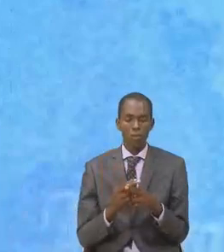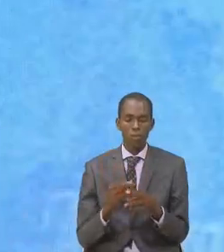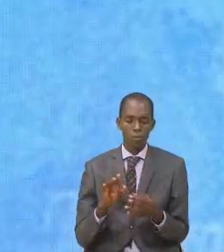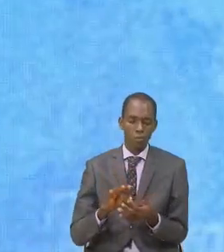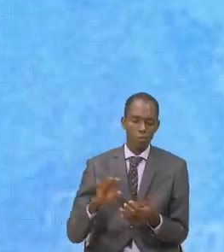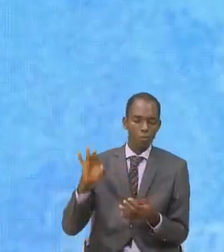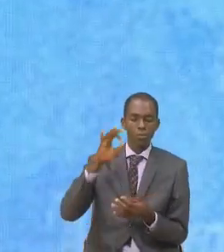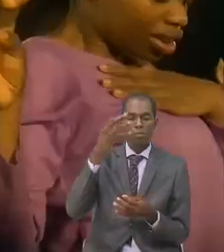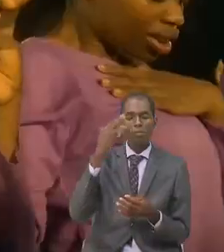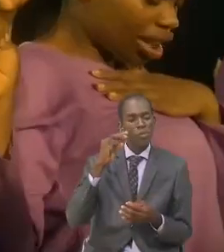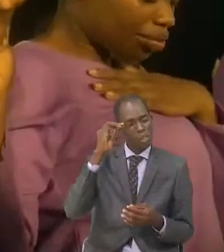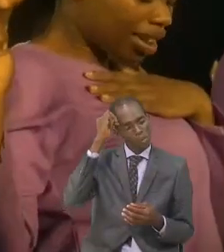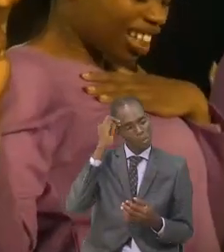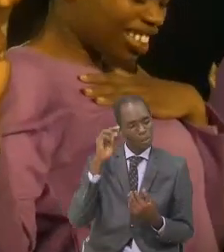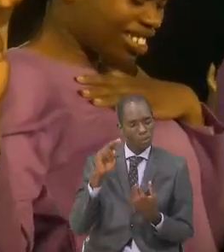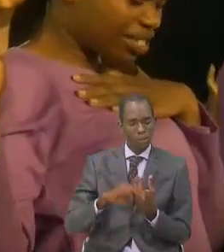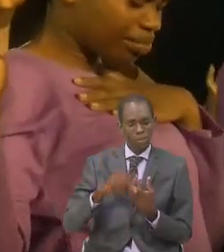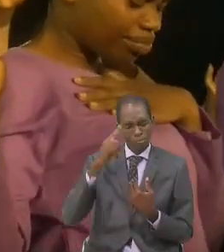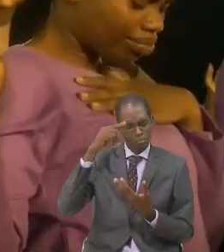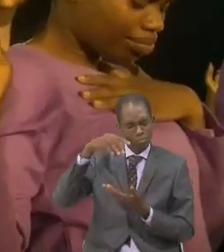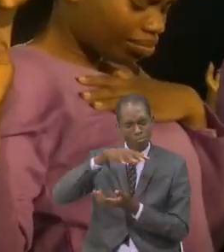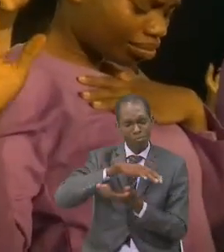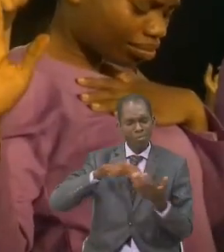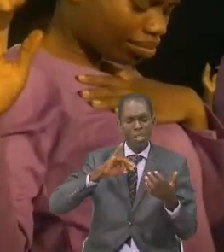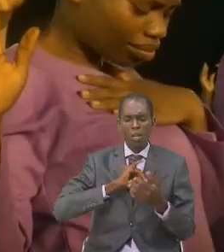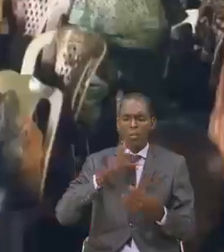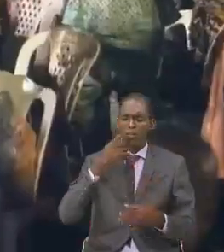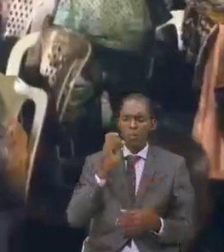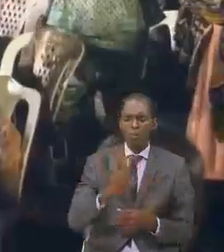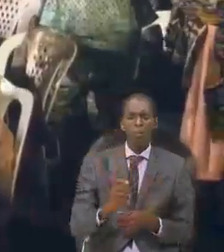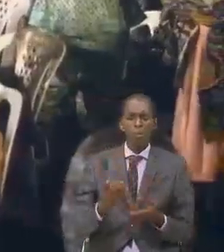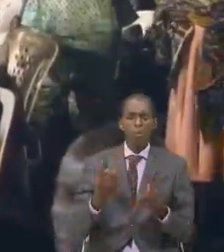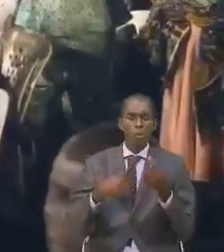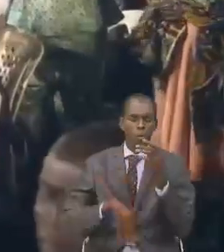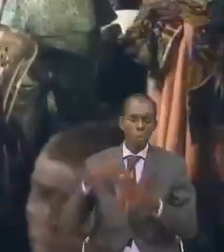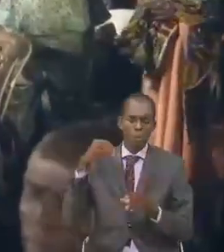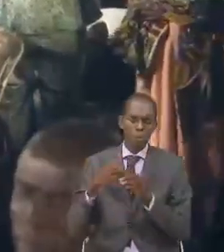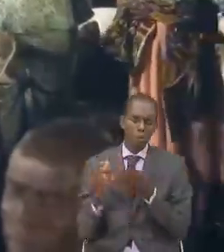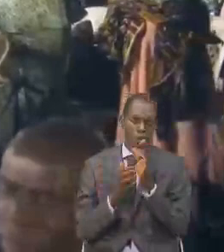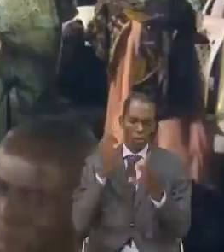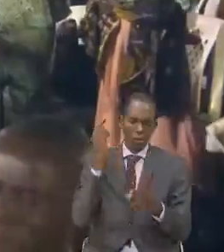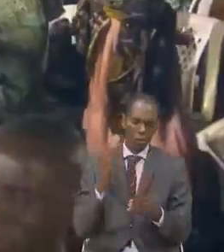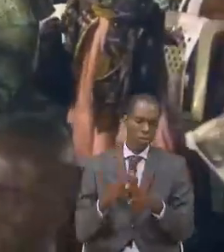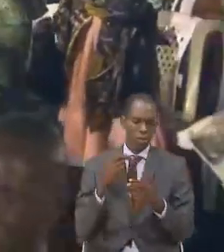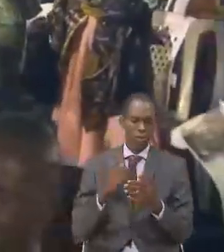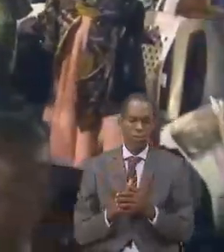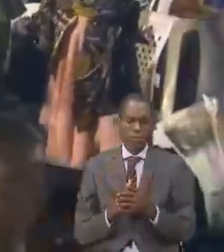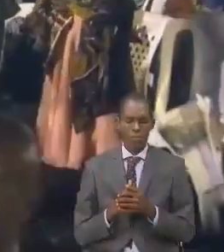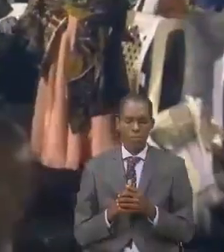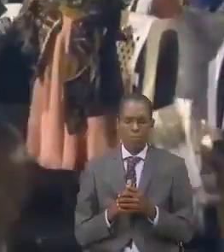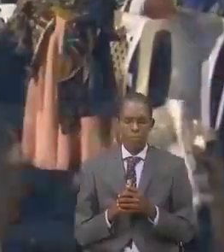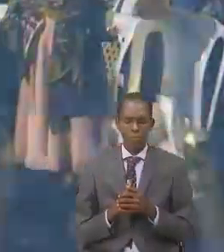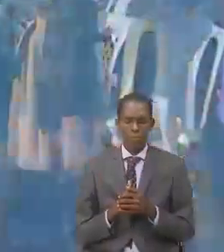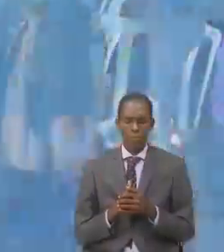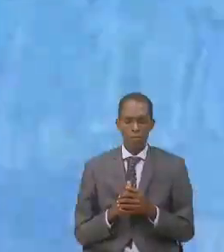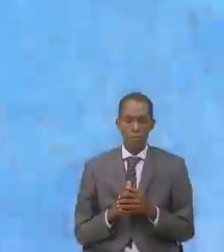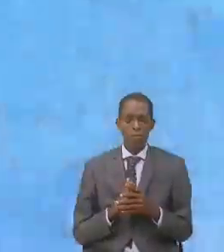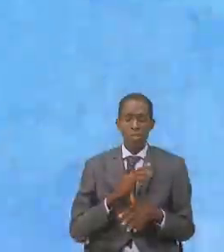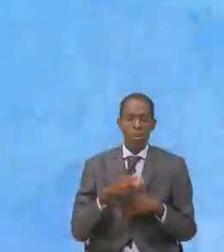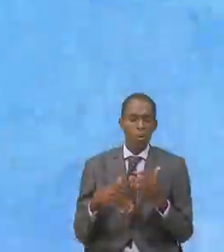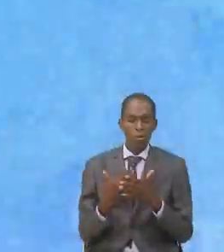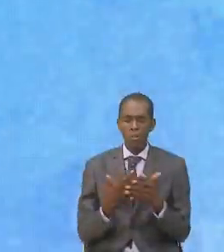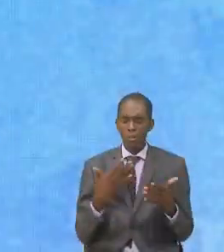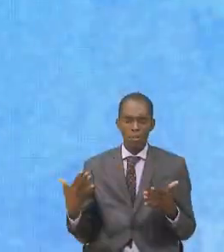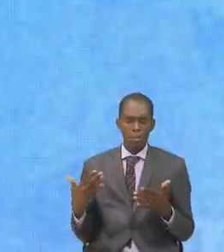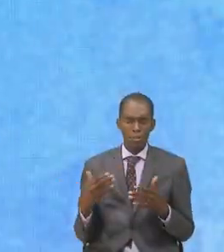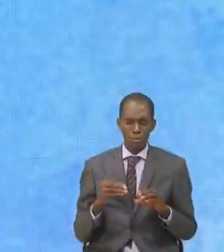in Jesus' name. Spirit of madness, insanity, I command you, come out in